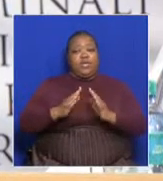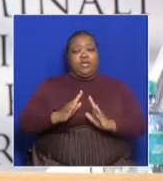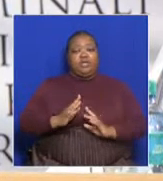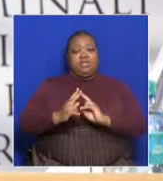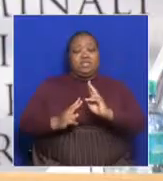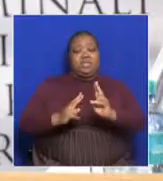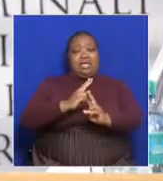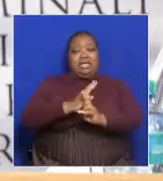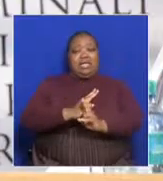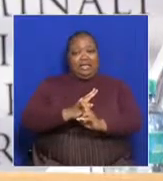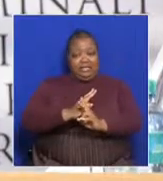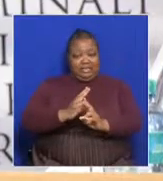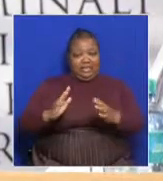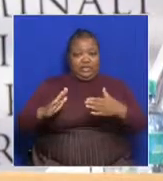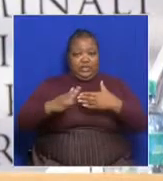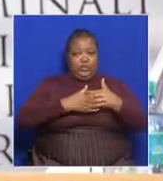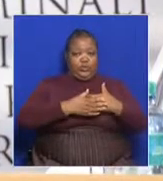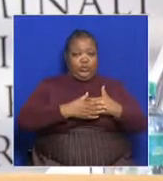seal number